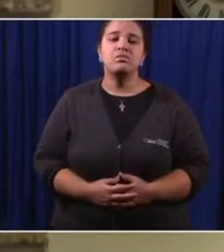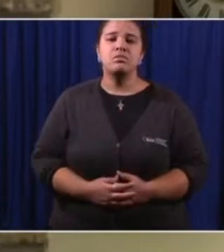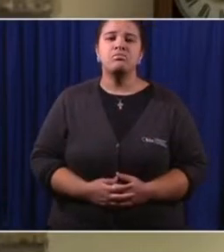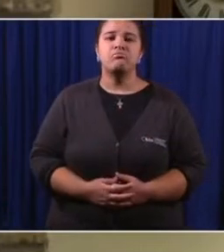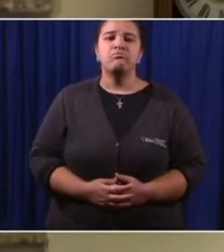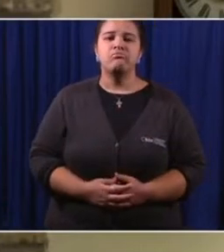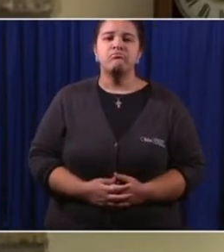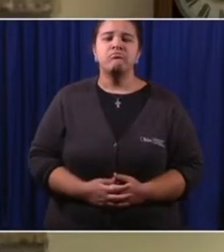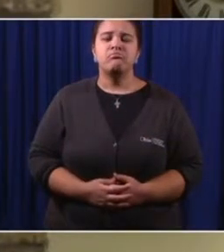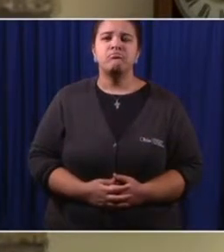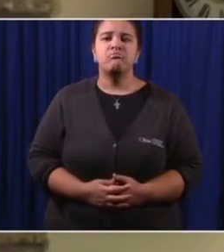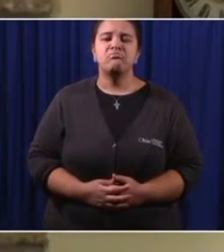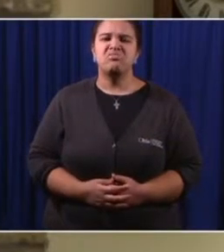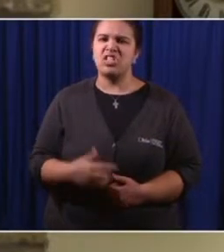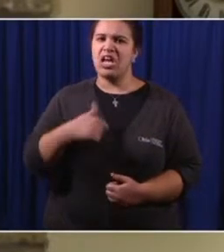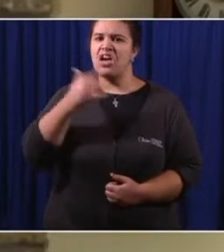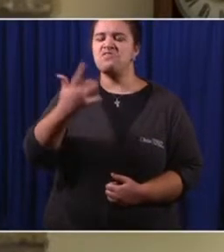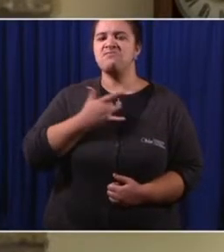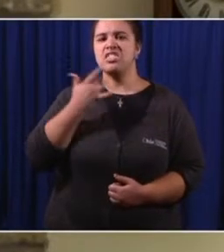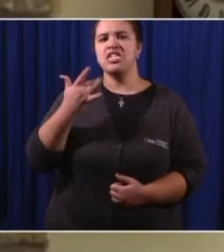certainly